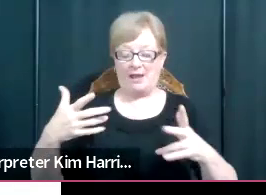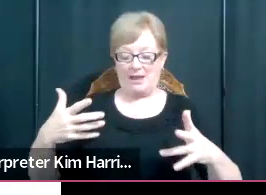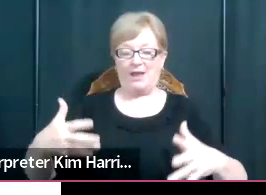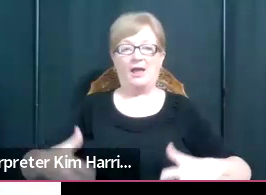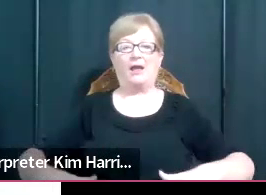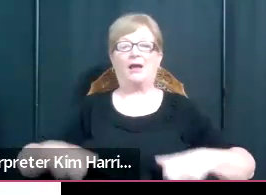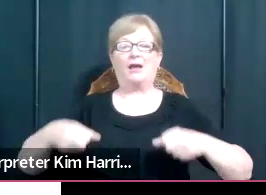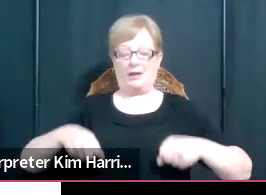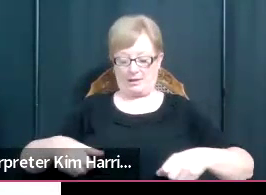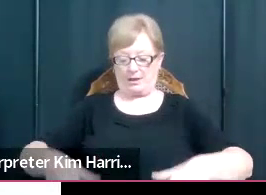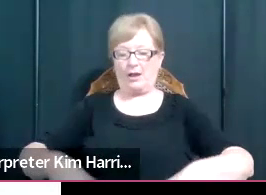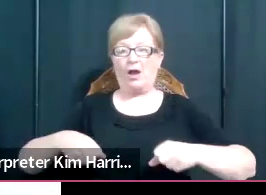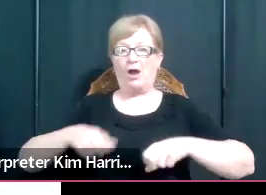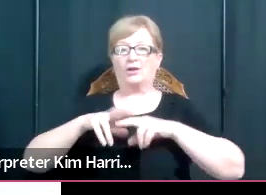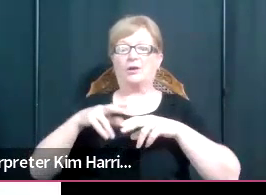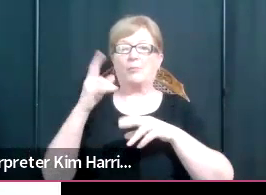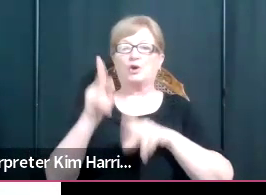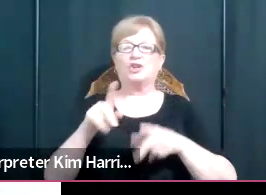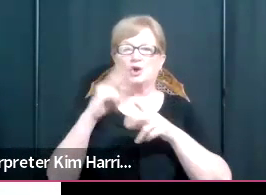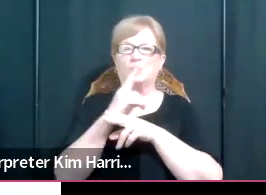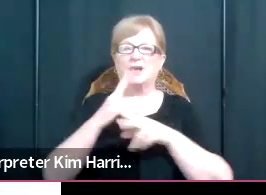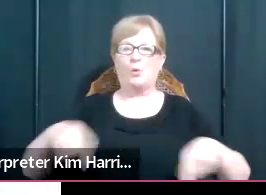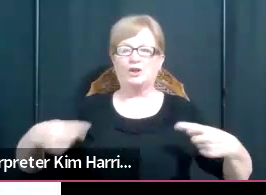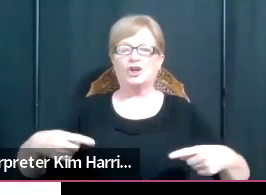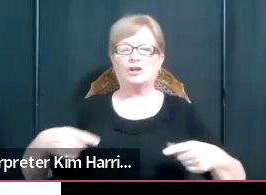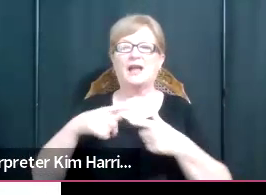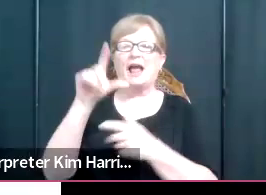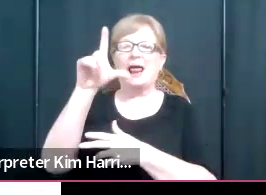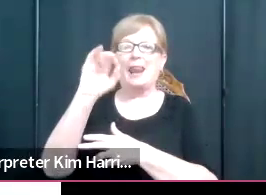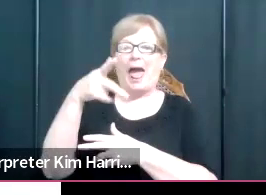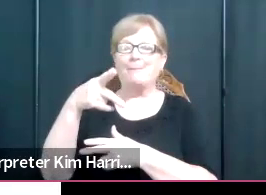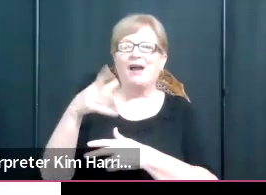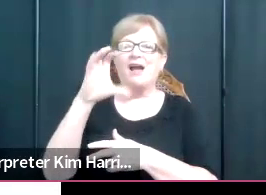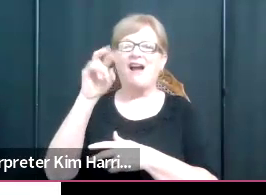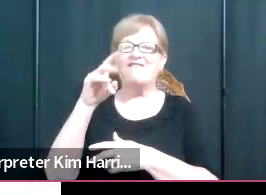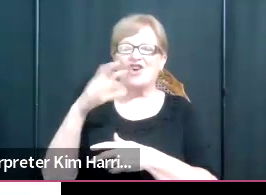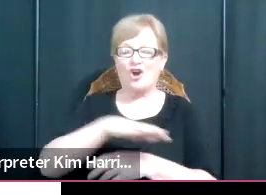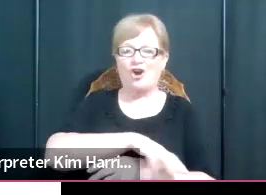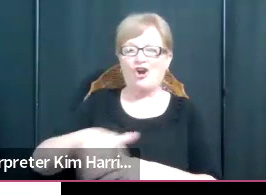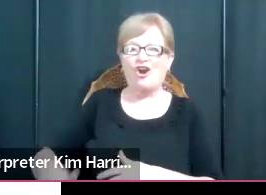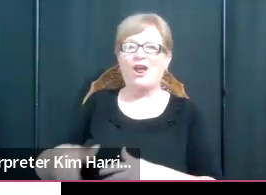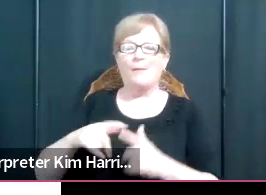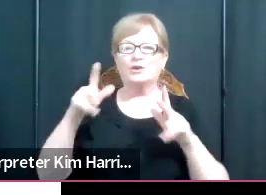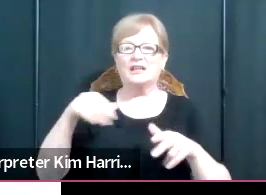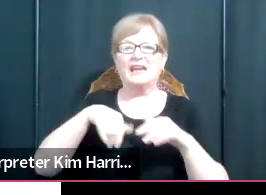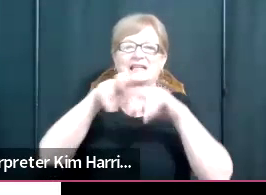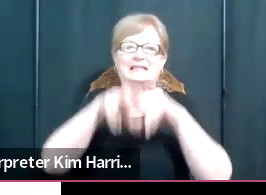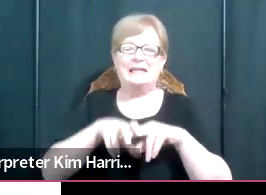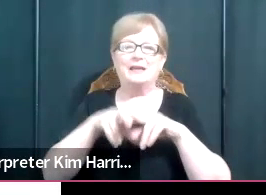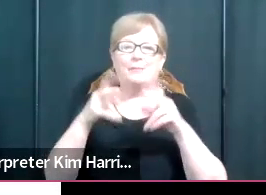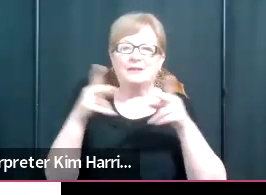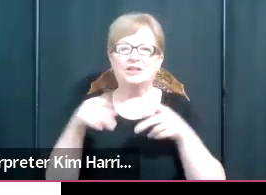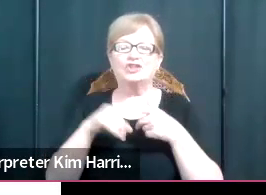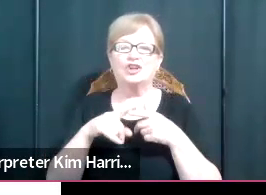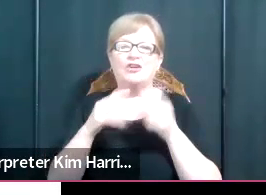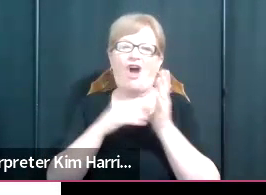a fleece lined essentially lap cover for somebody who uses a chair or is in a seated position frequently,